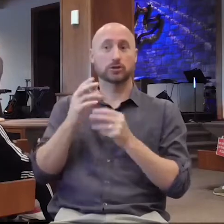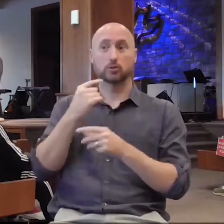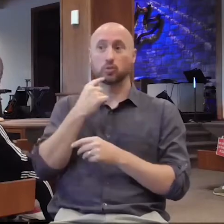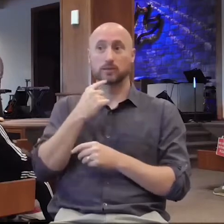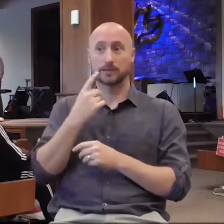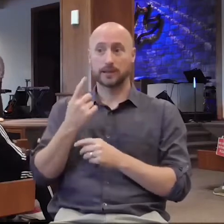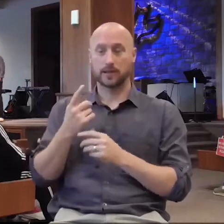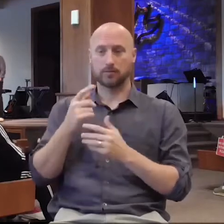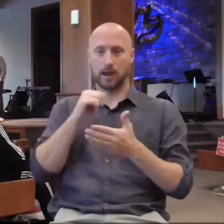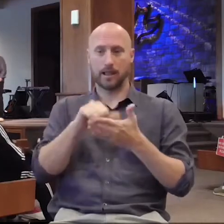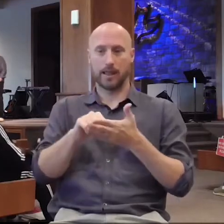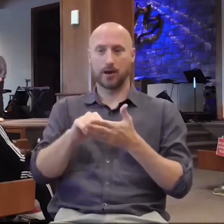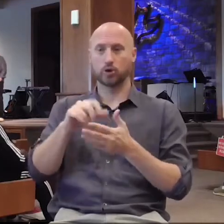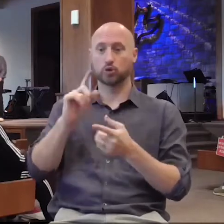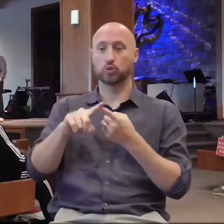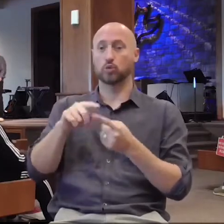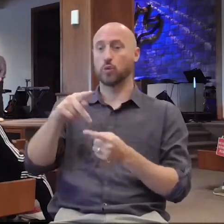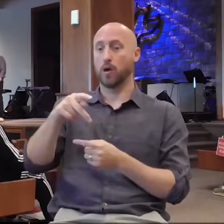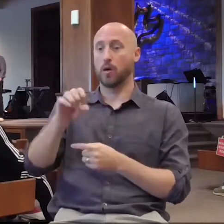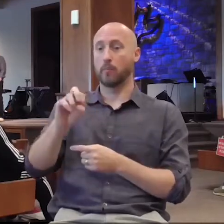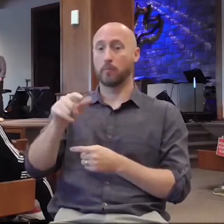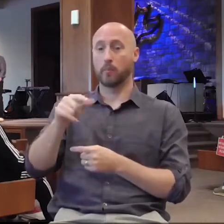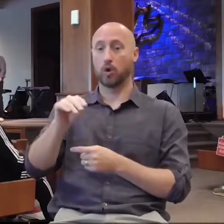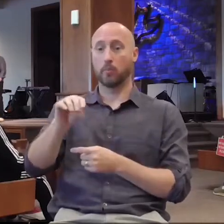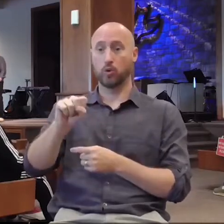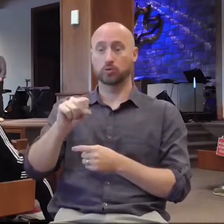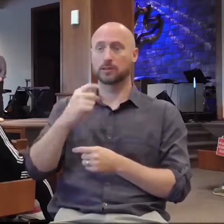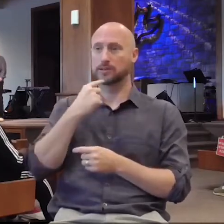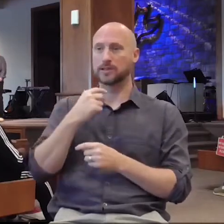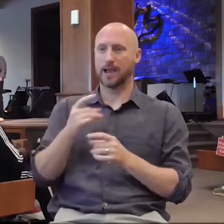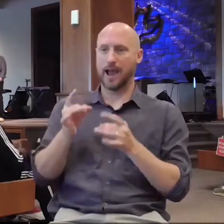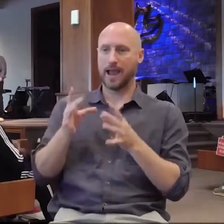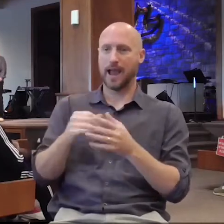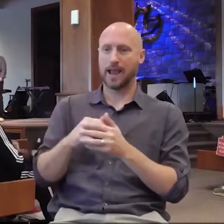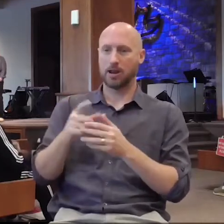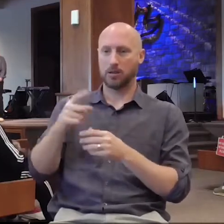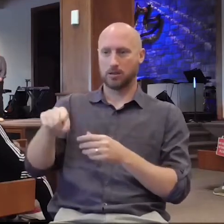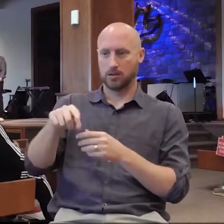Pergamos, I hate the domineering of the laity.